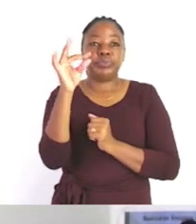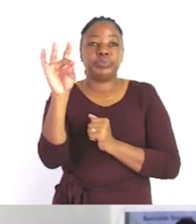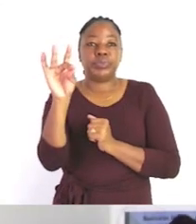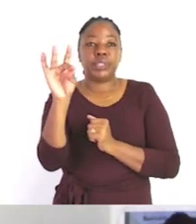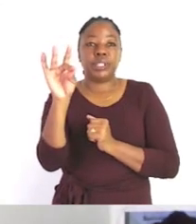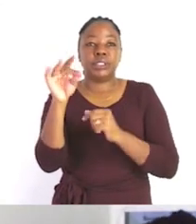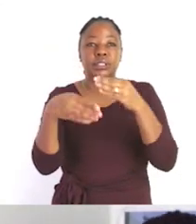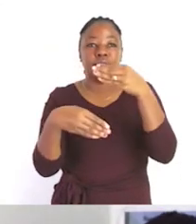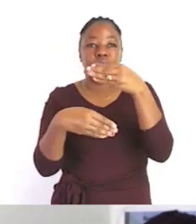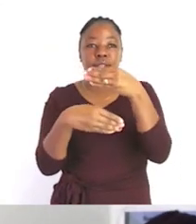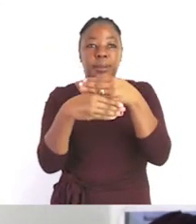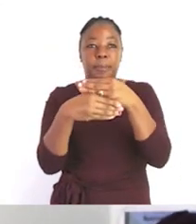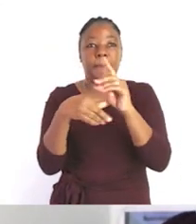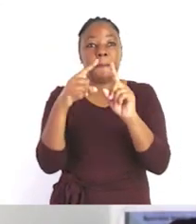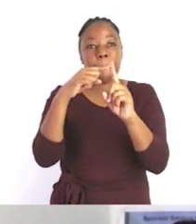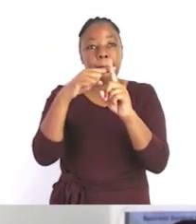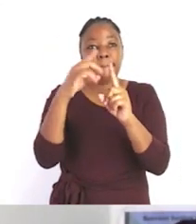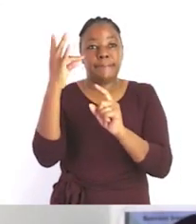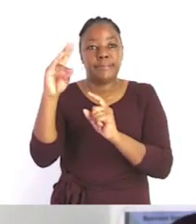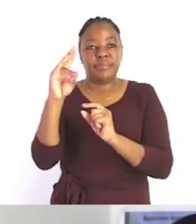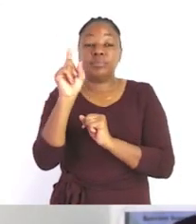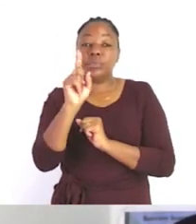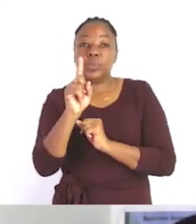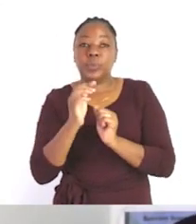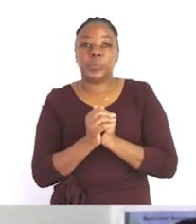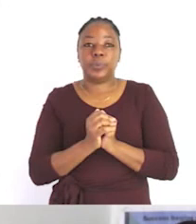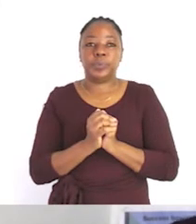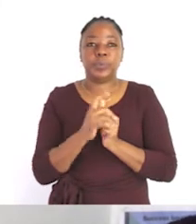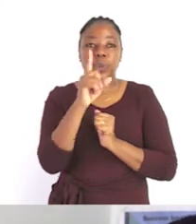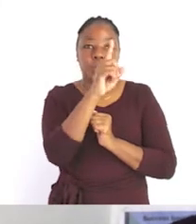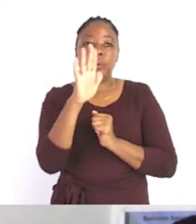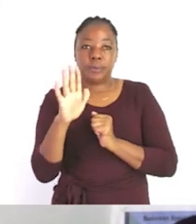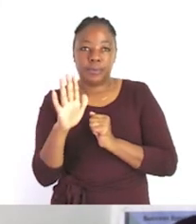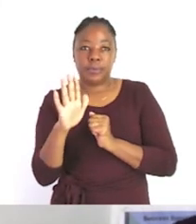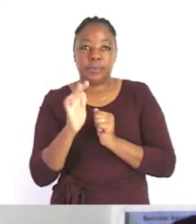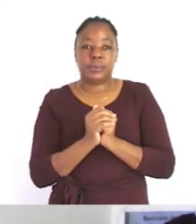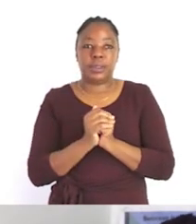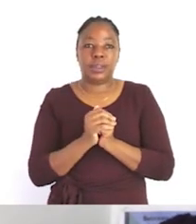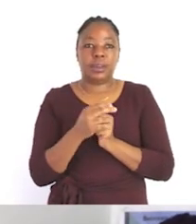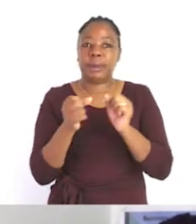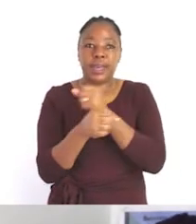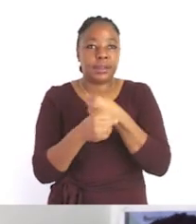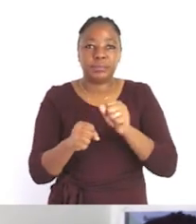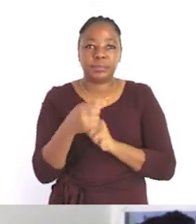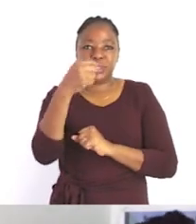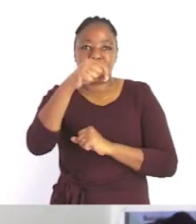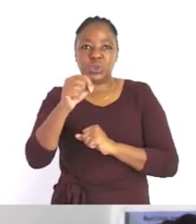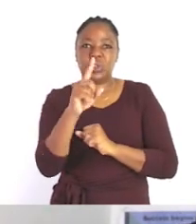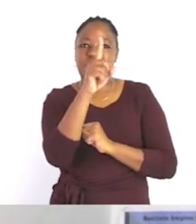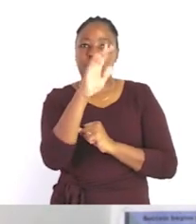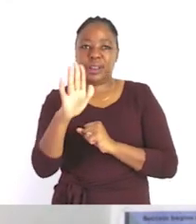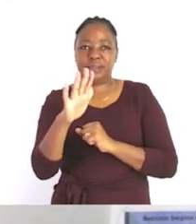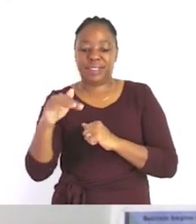plus 7 is 15. But we can't write the number 15. We can only write one digit. So